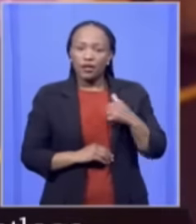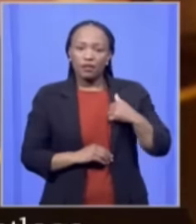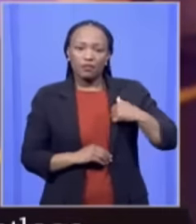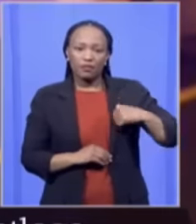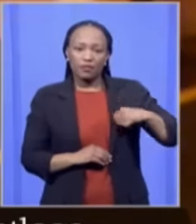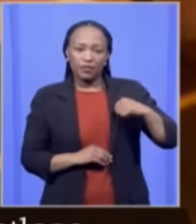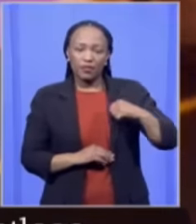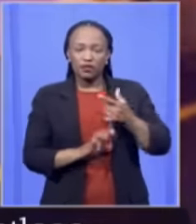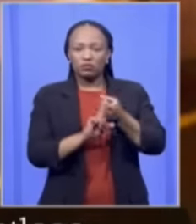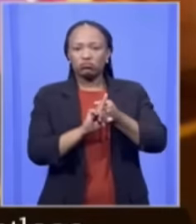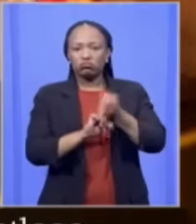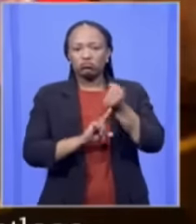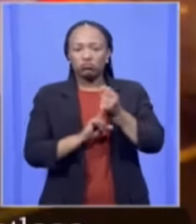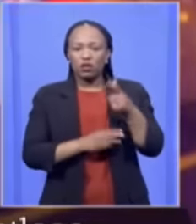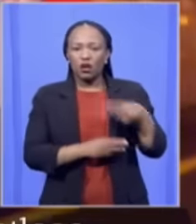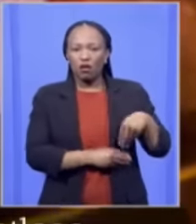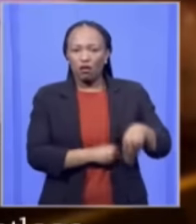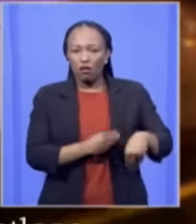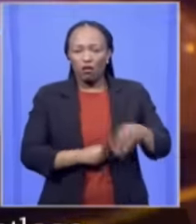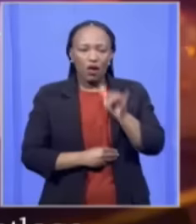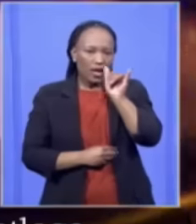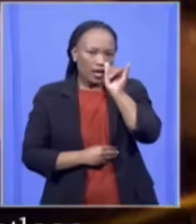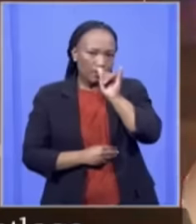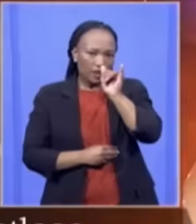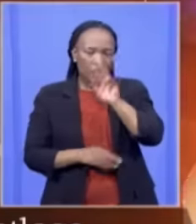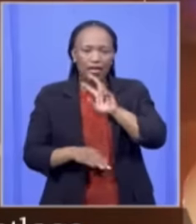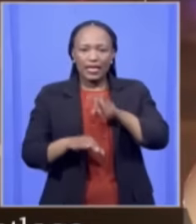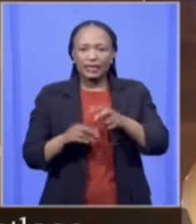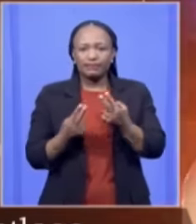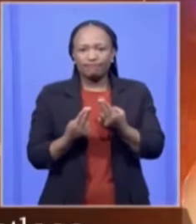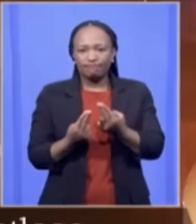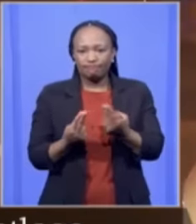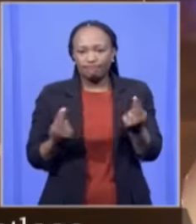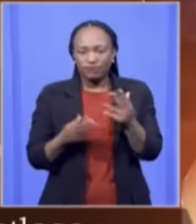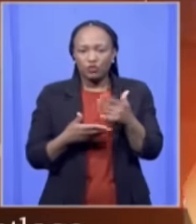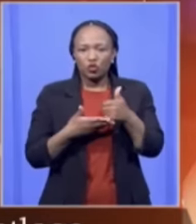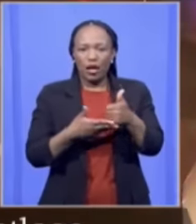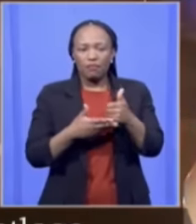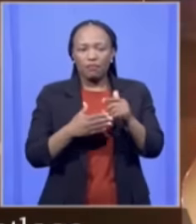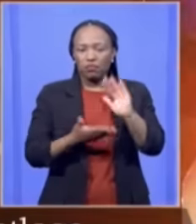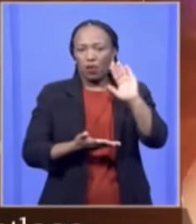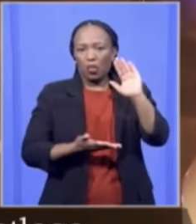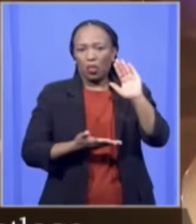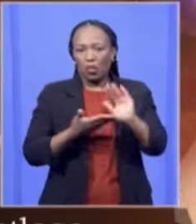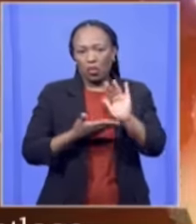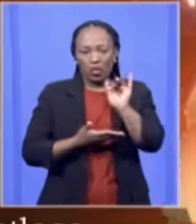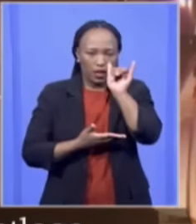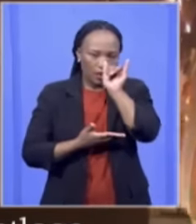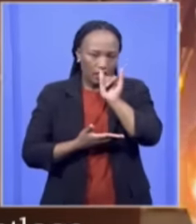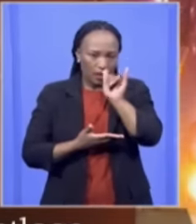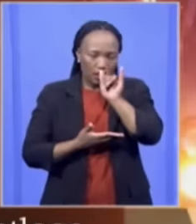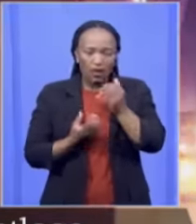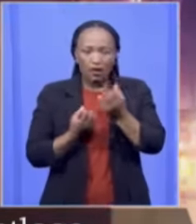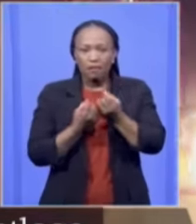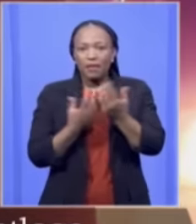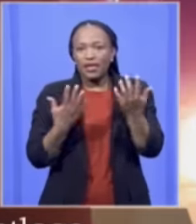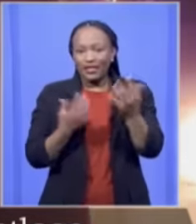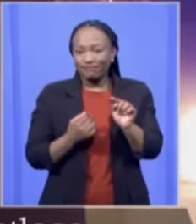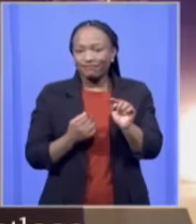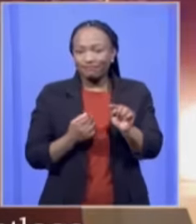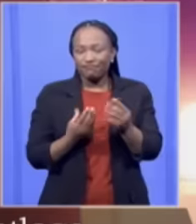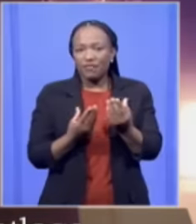lwantshang bonweenwee wa re o tlhoka didiriswa tsa tlaleletso go ba kgontsha go tsweletsa tiro ya bone. Dipalopalo di supile gape